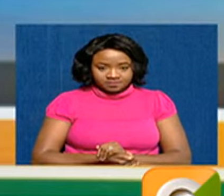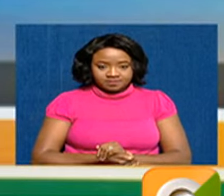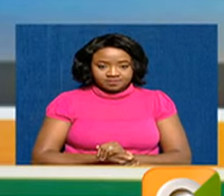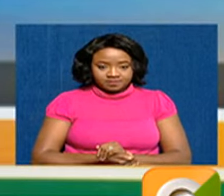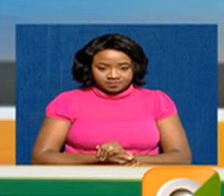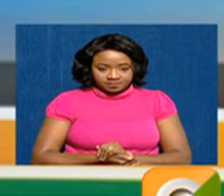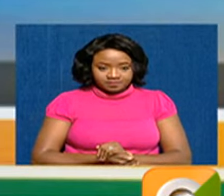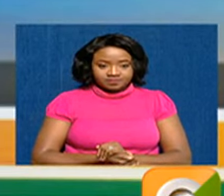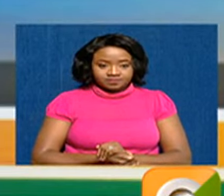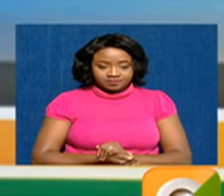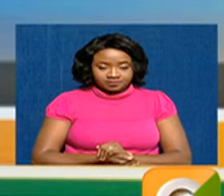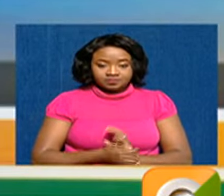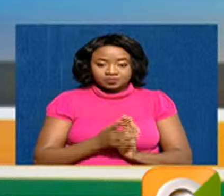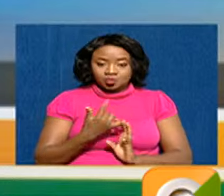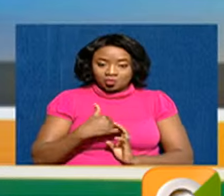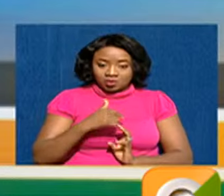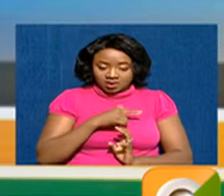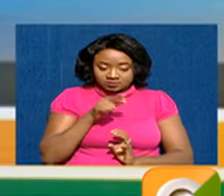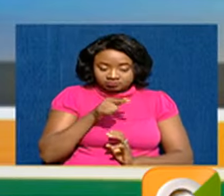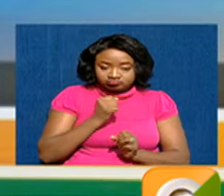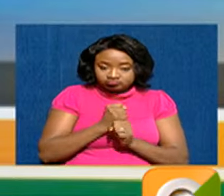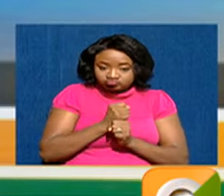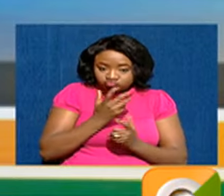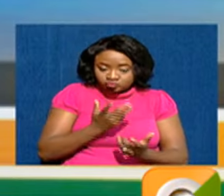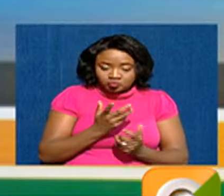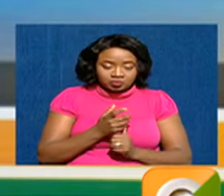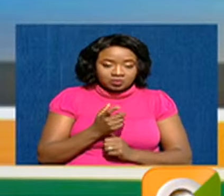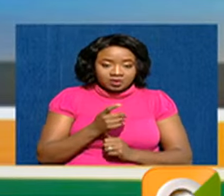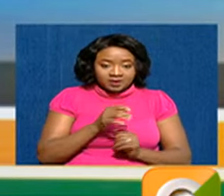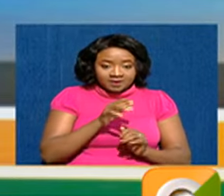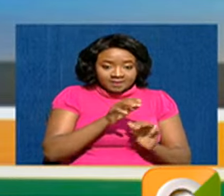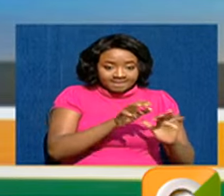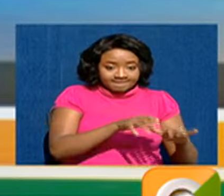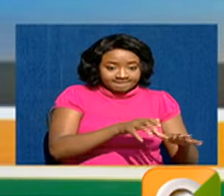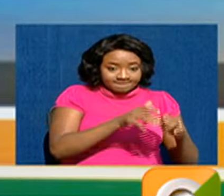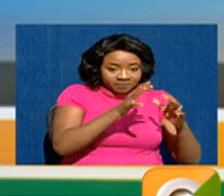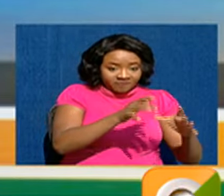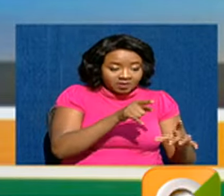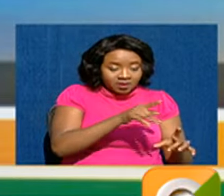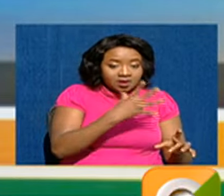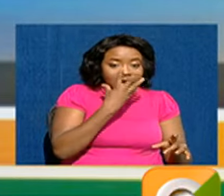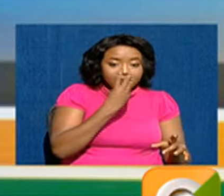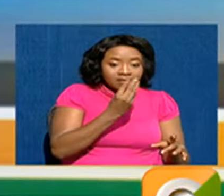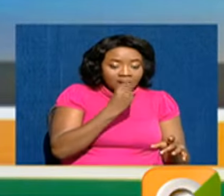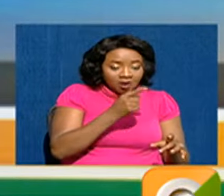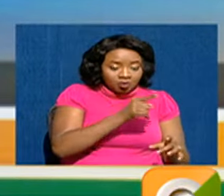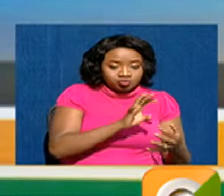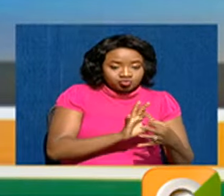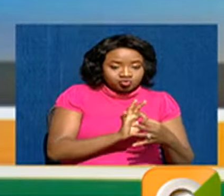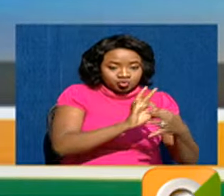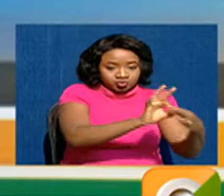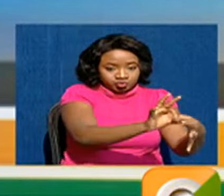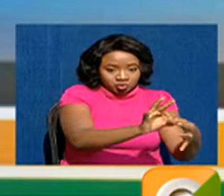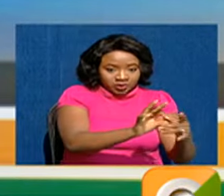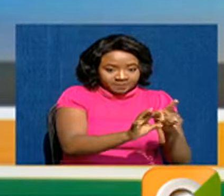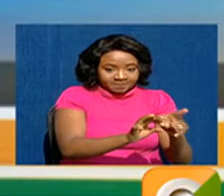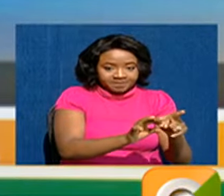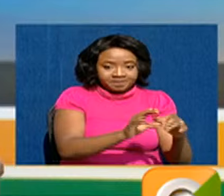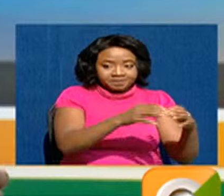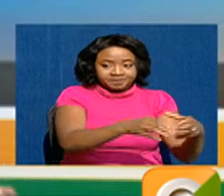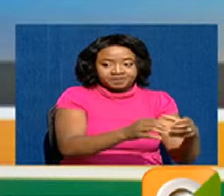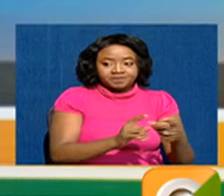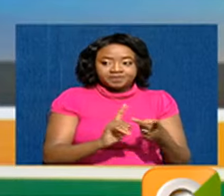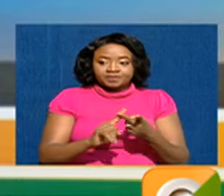into cooperatives. So, for instance, if you are a mango farmer, you need to join a cooperative called Lower Murang'a. If you